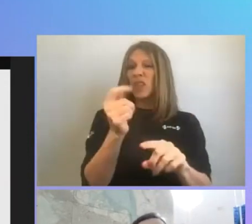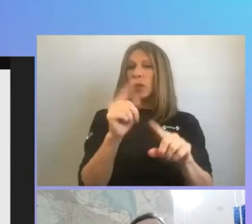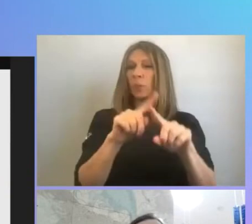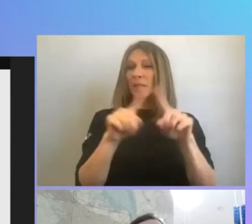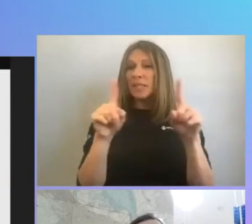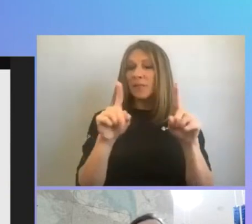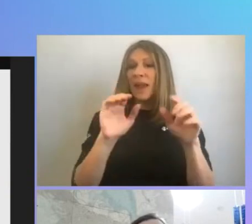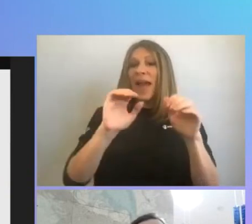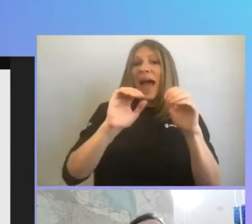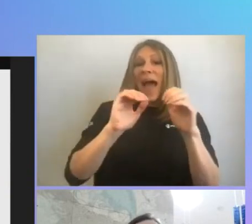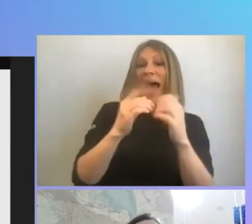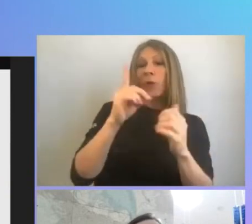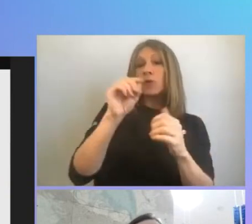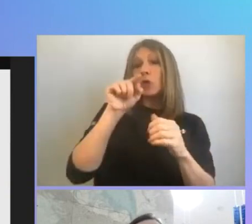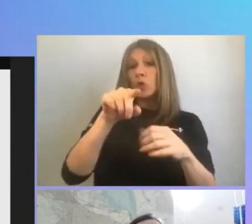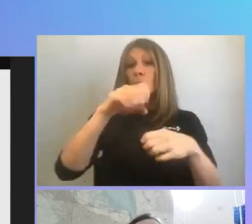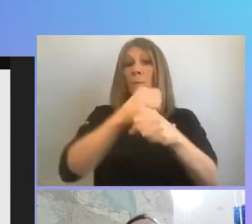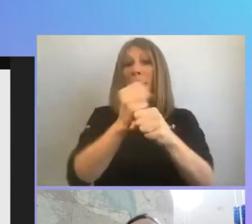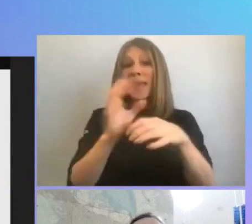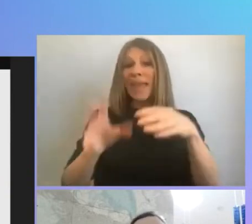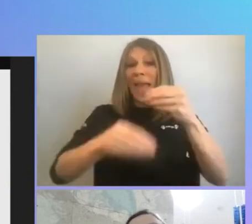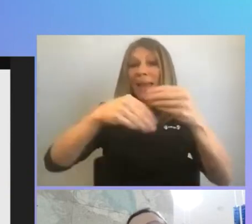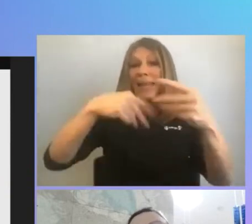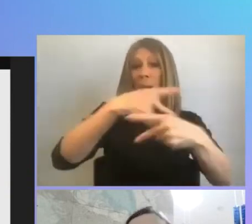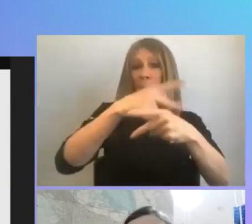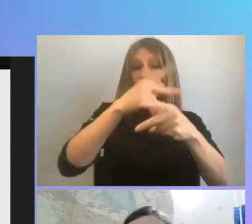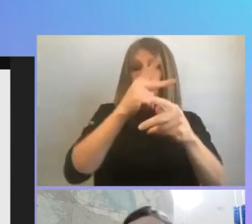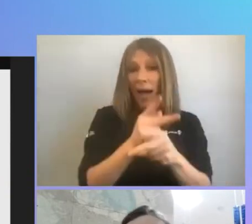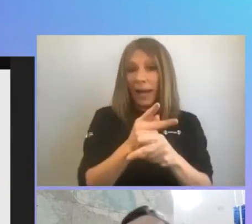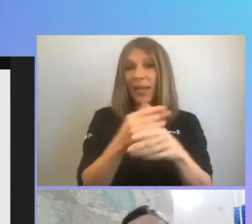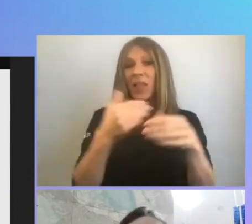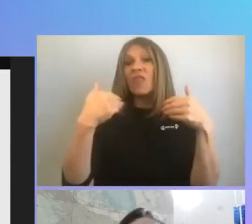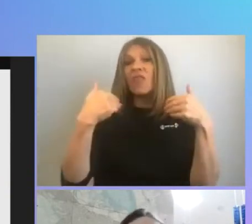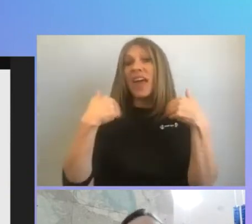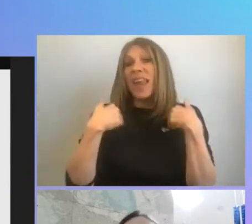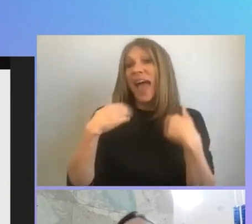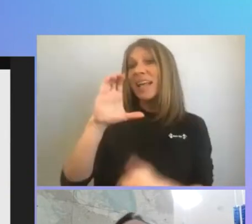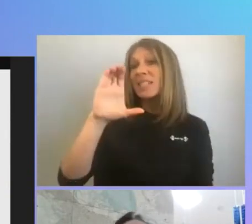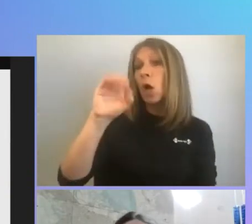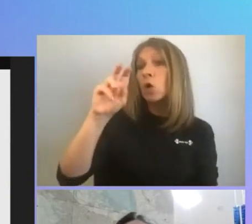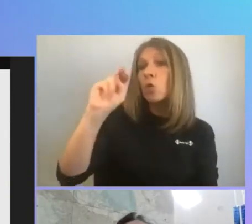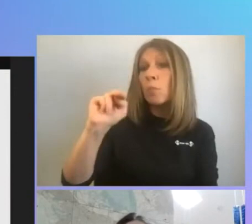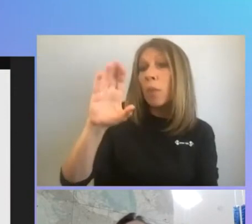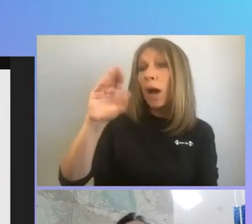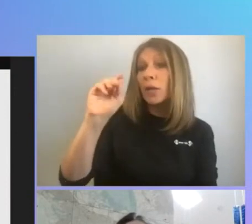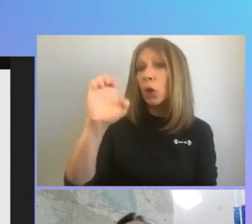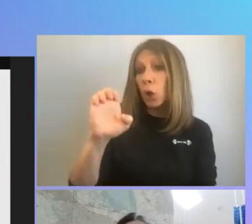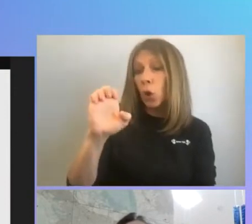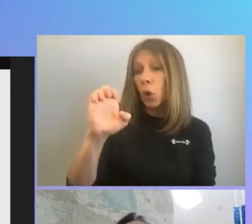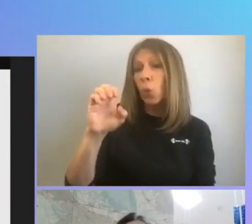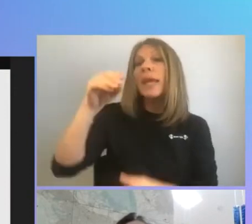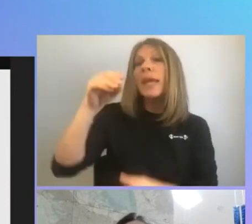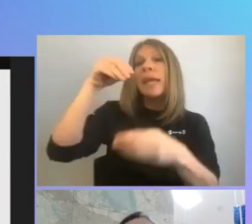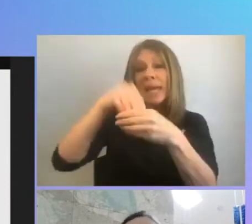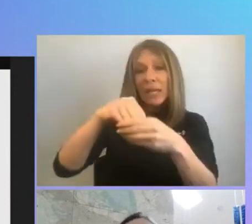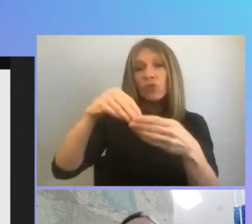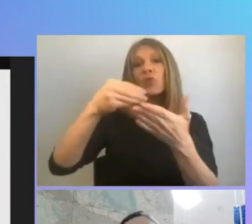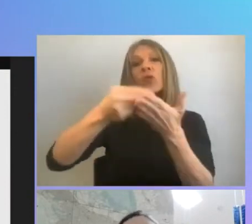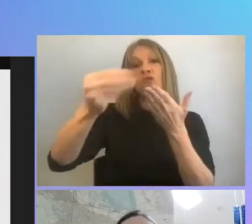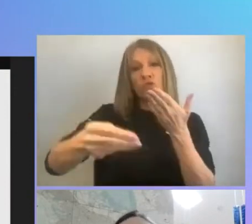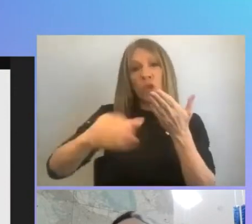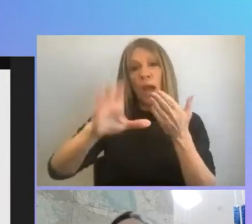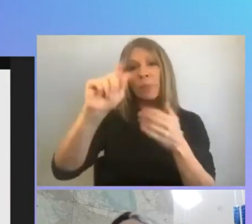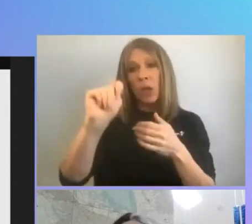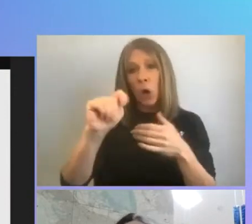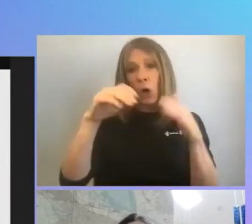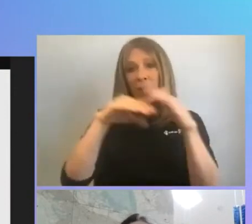how do you make adding a product that has a coupon code into a shopping cart accessible? Or how do